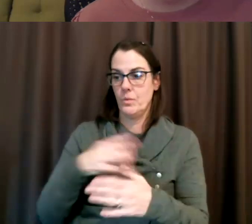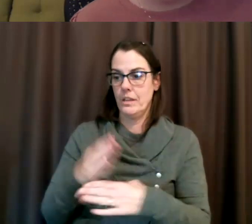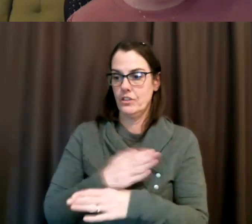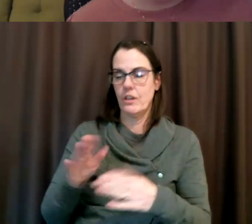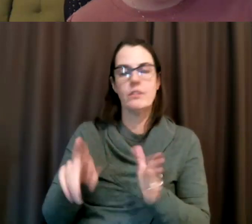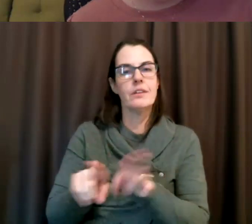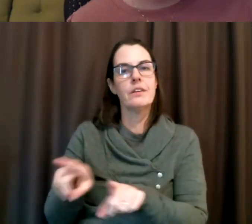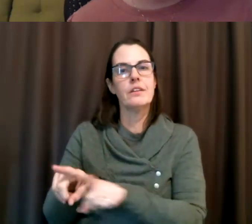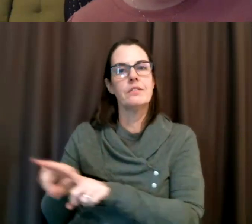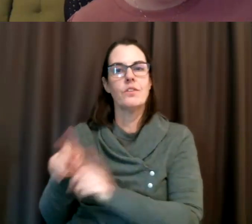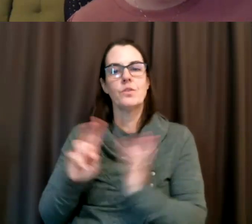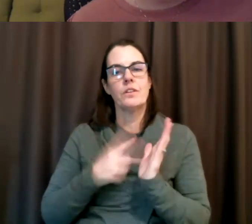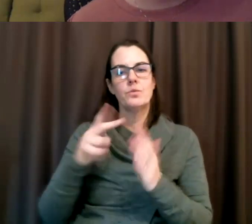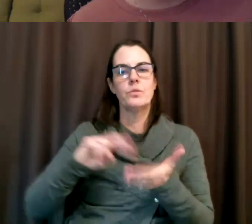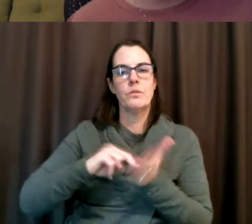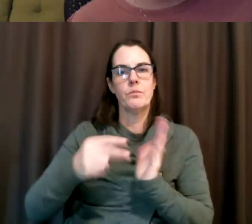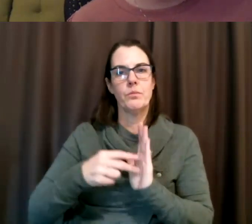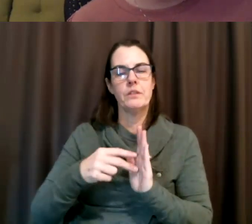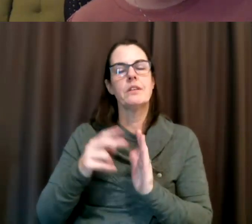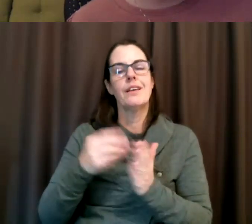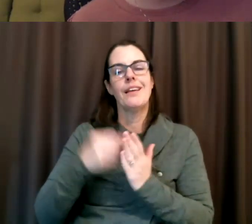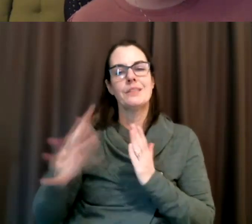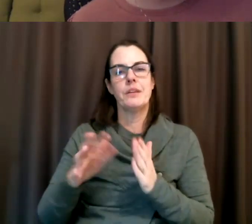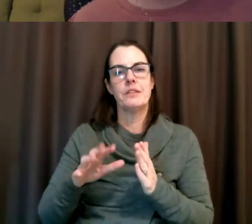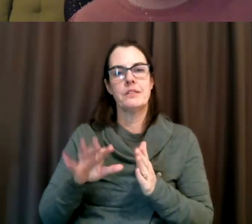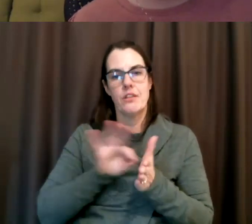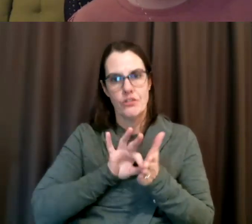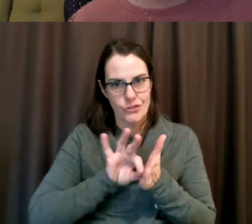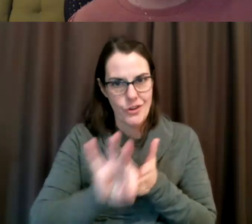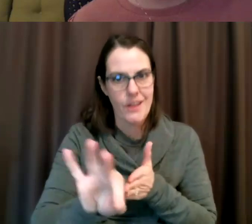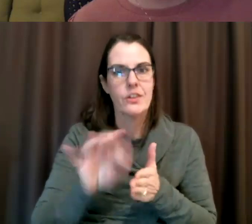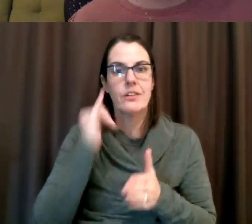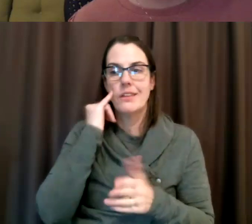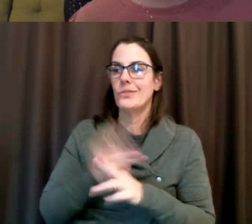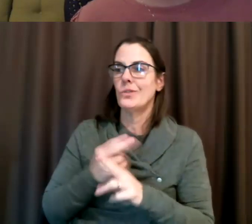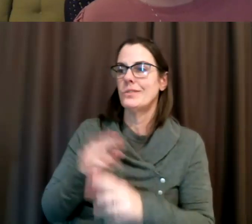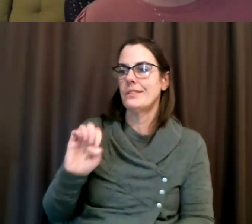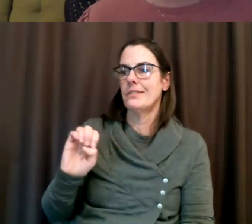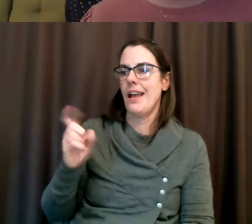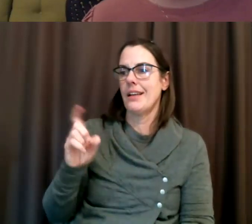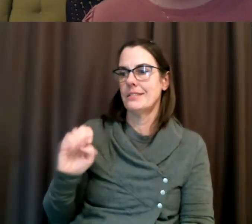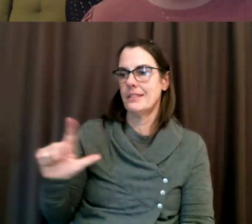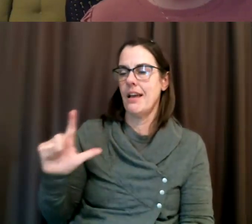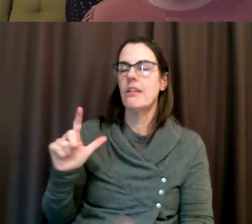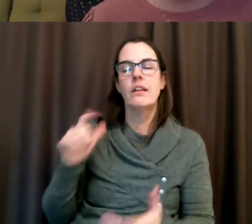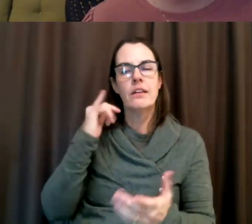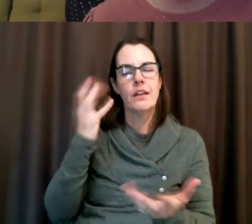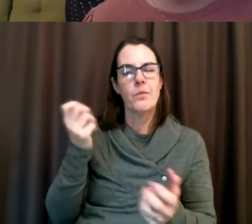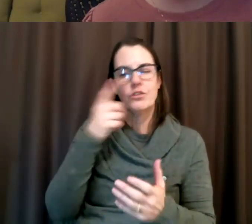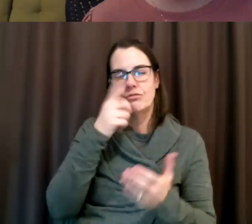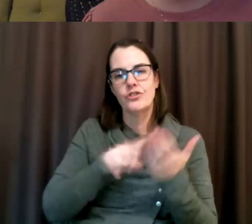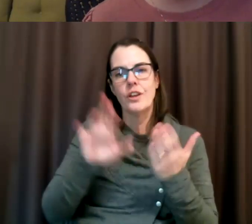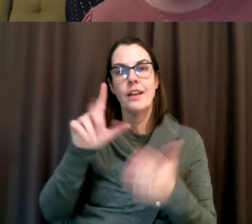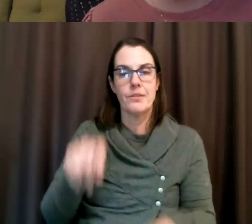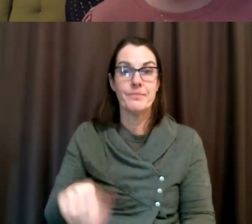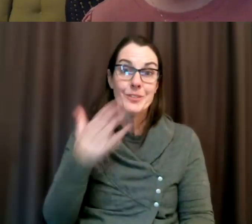purpose expense tracker for folks who are just kind of using Excel and would like to check that out.